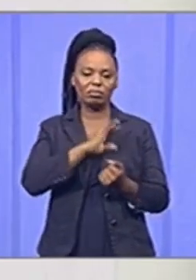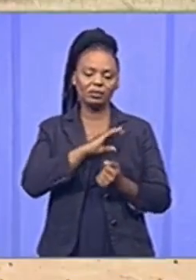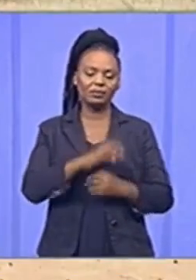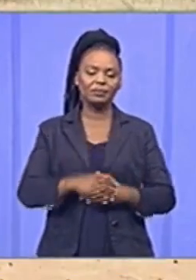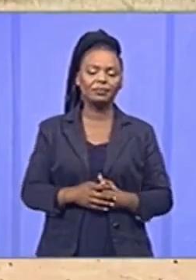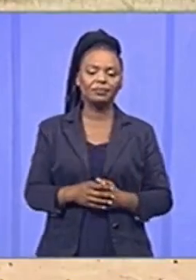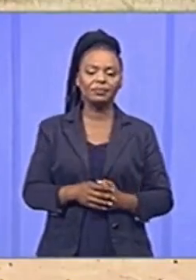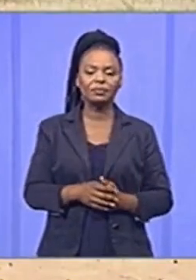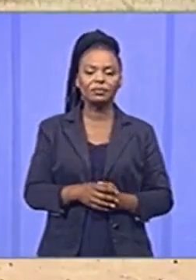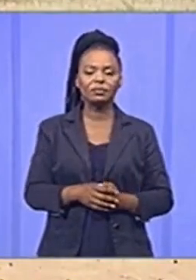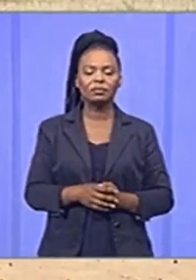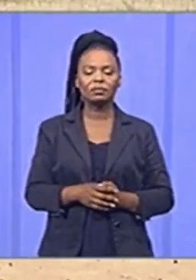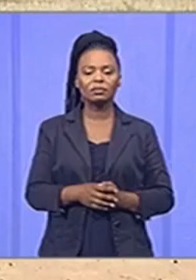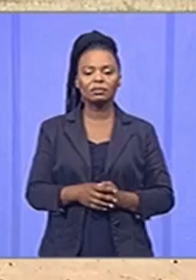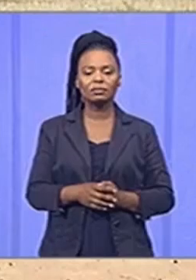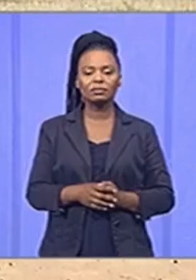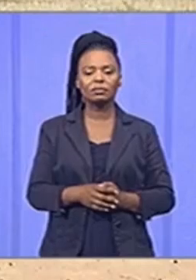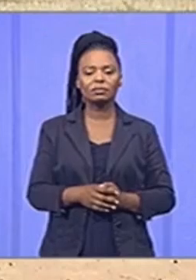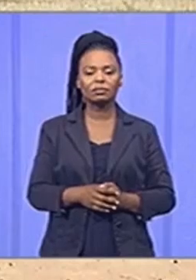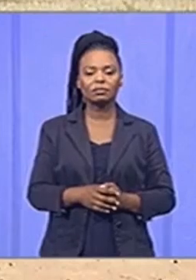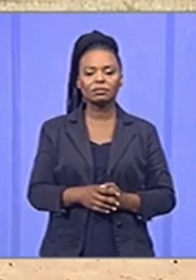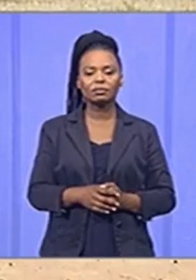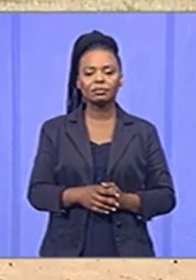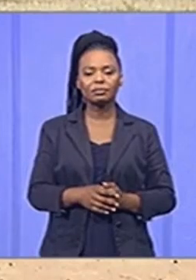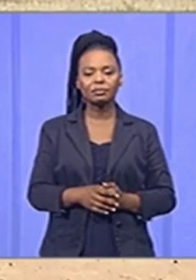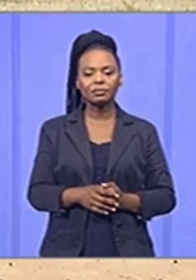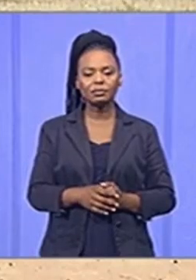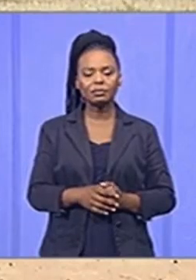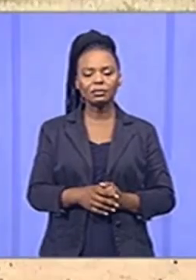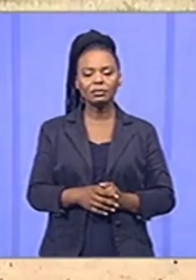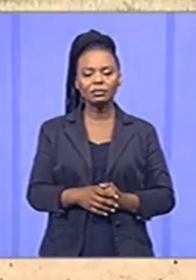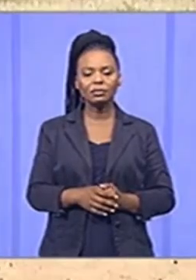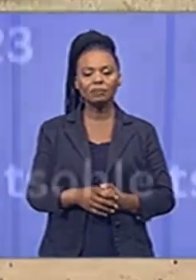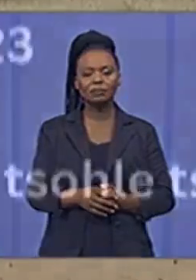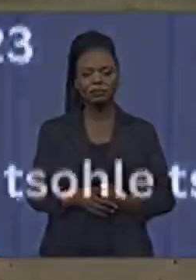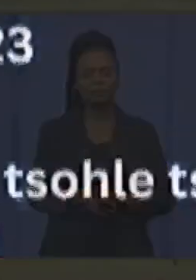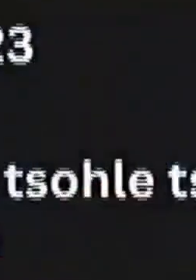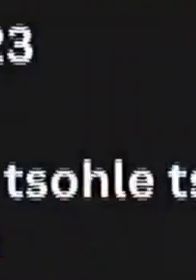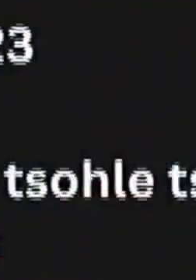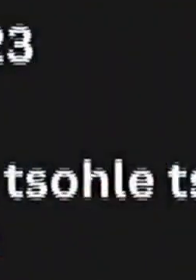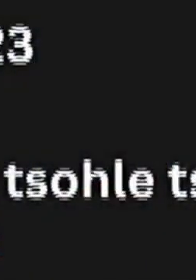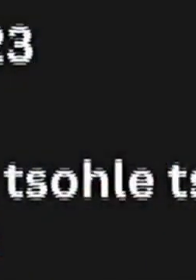Masiteng, SABC News, Bloemfontein.